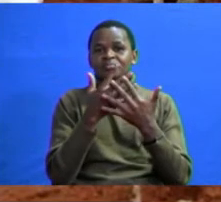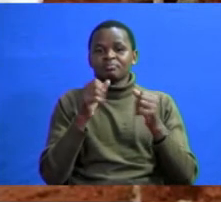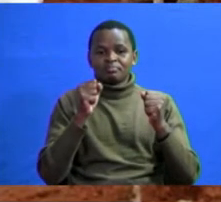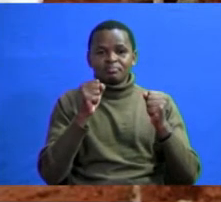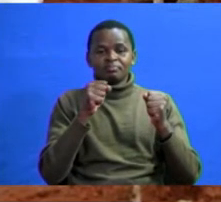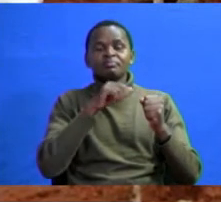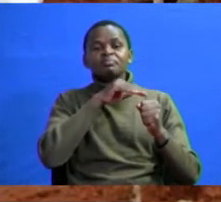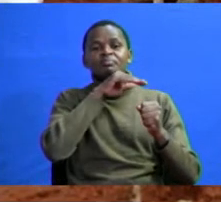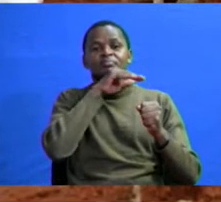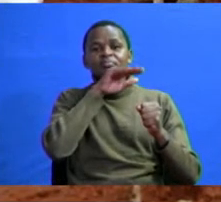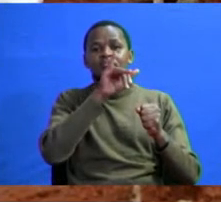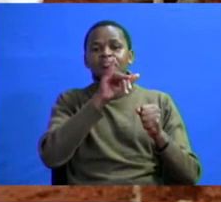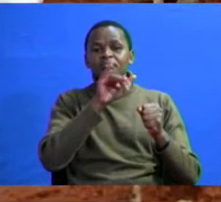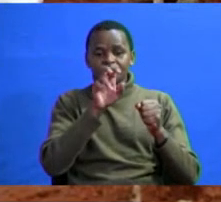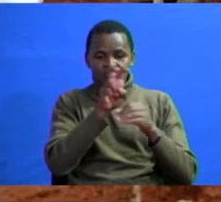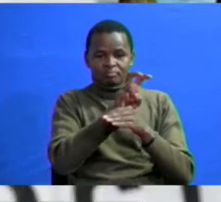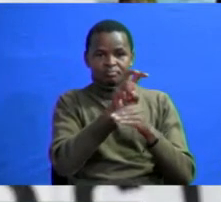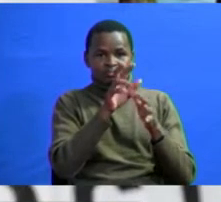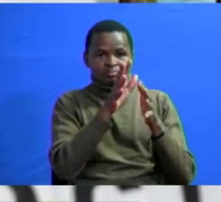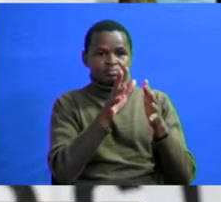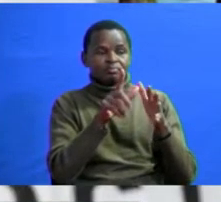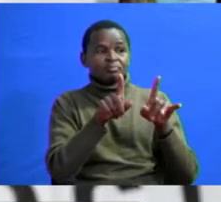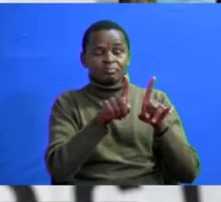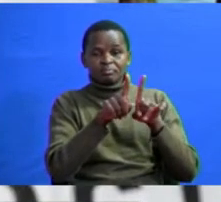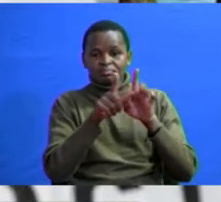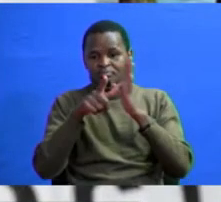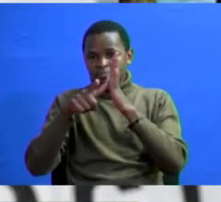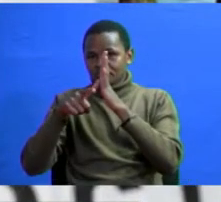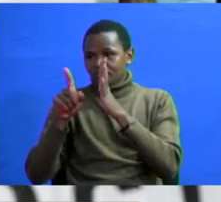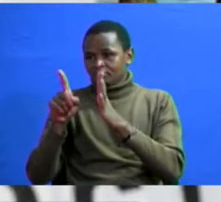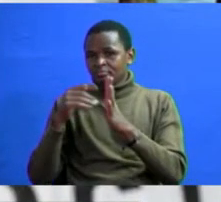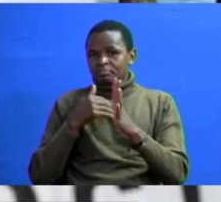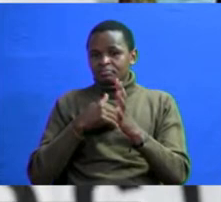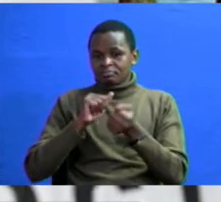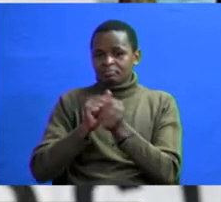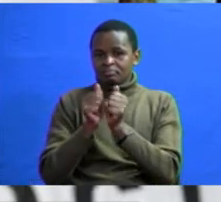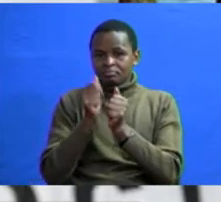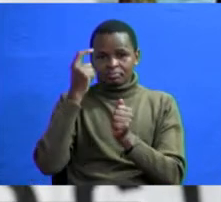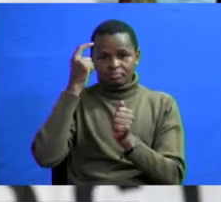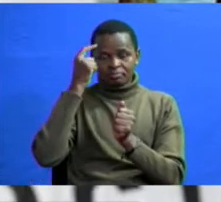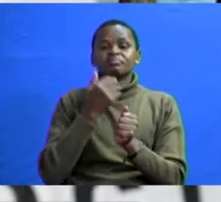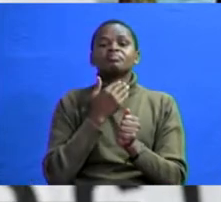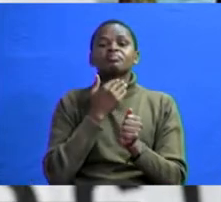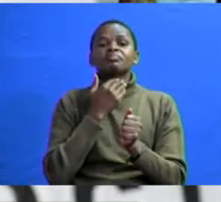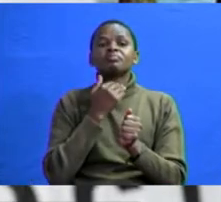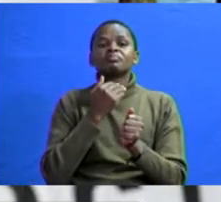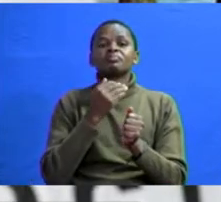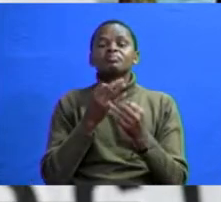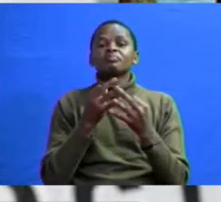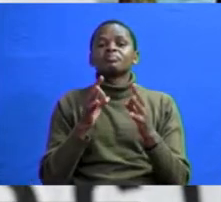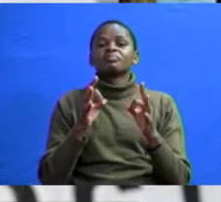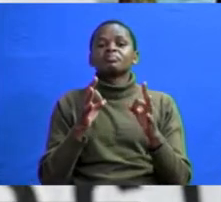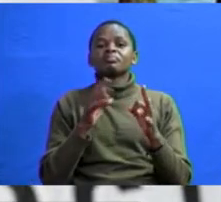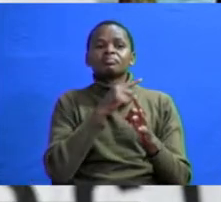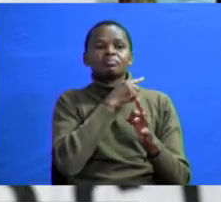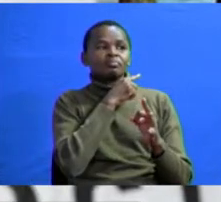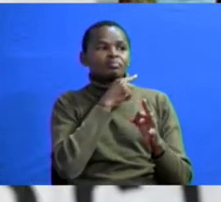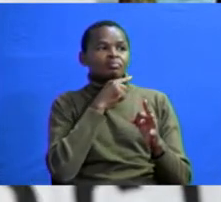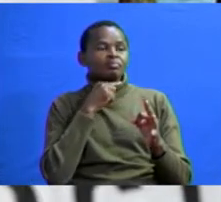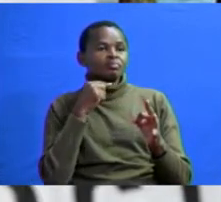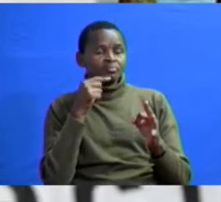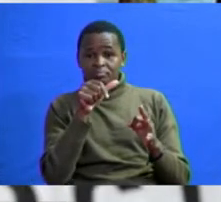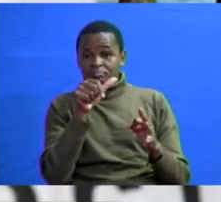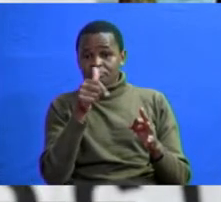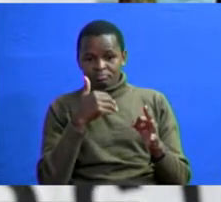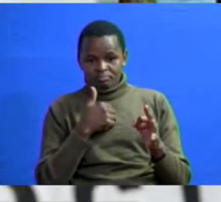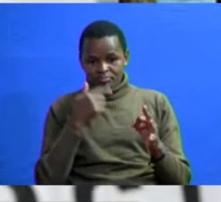to death by the supervisors. Furthermore, those who changed their minds and wanted to be set free were killed by armed criminals